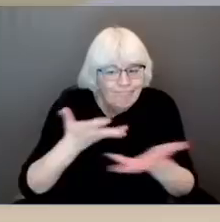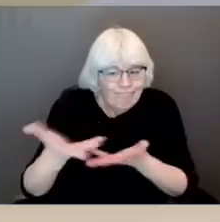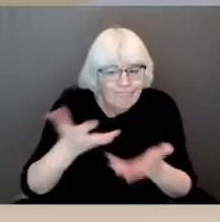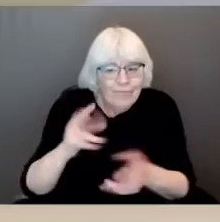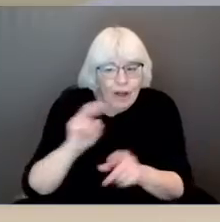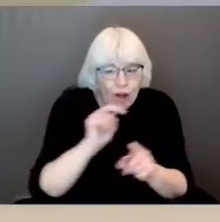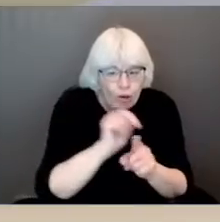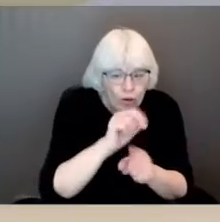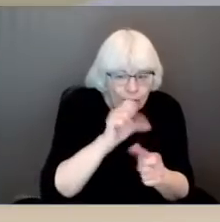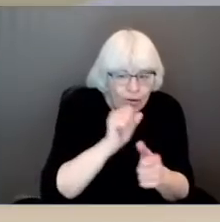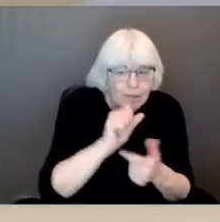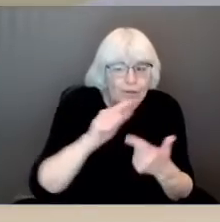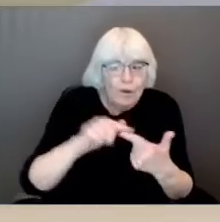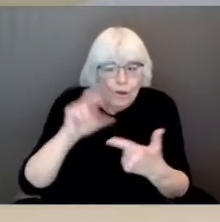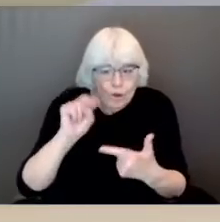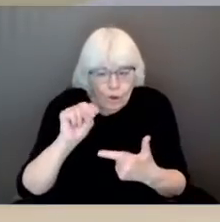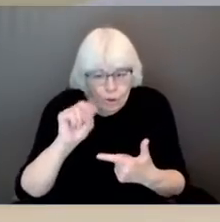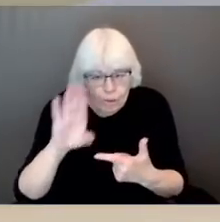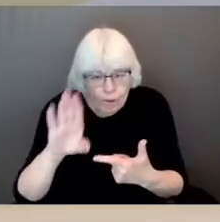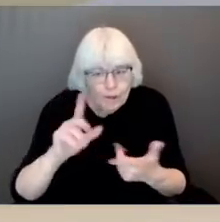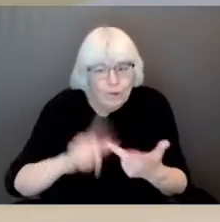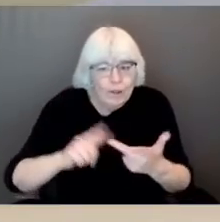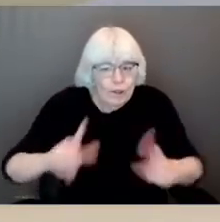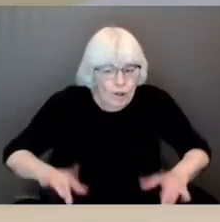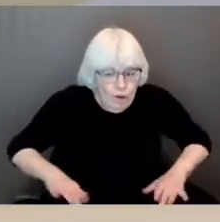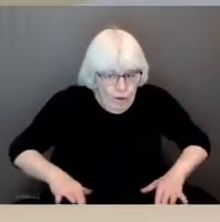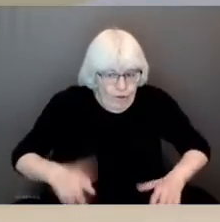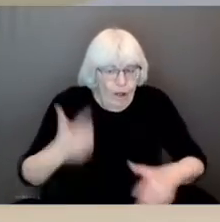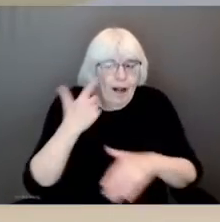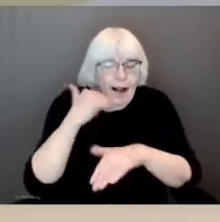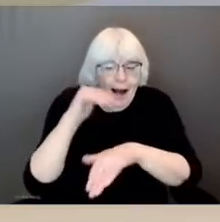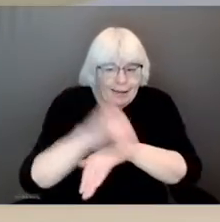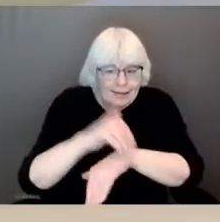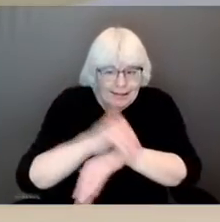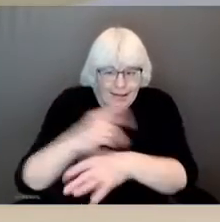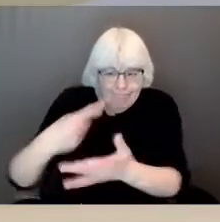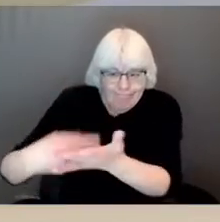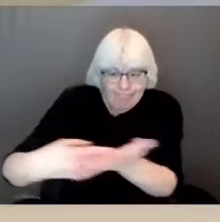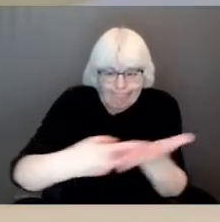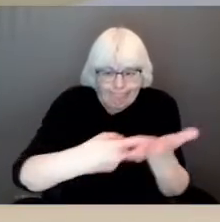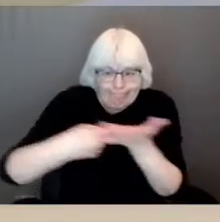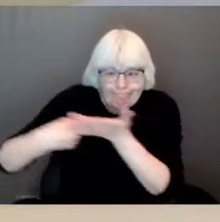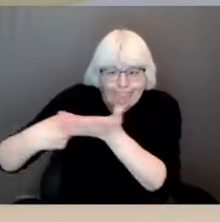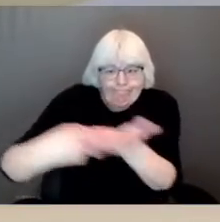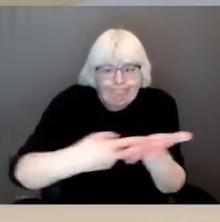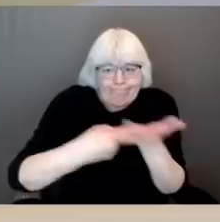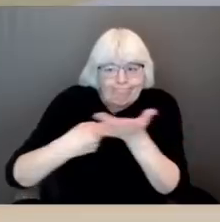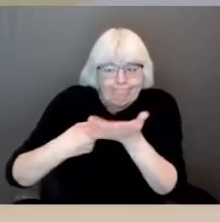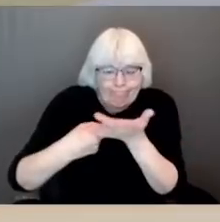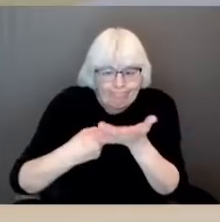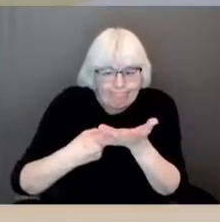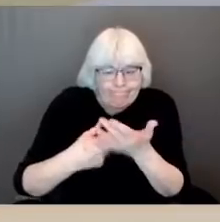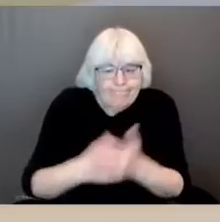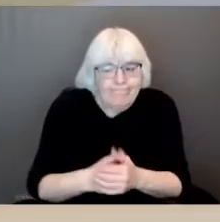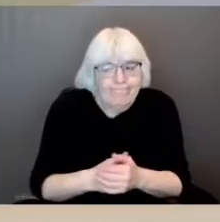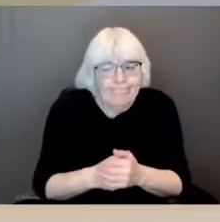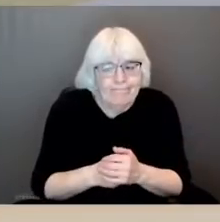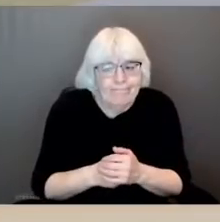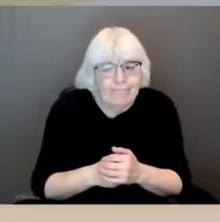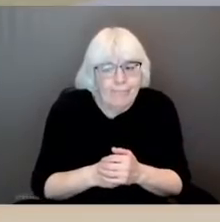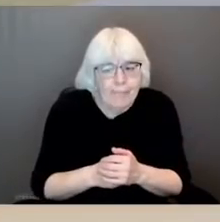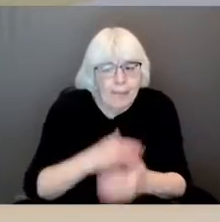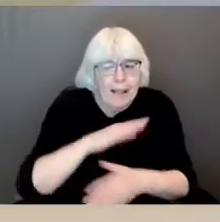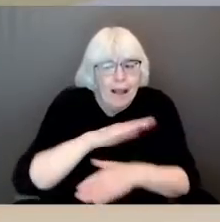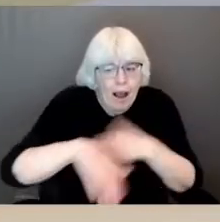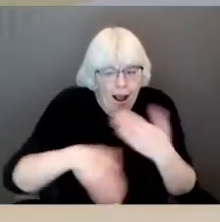Newfoundland last evening, and I mean, I think we all raised the concern about